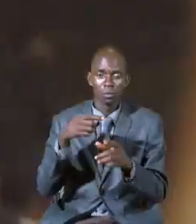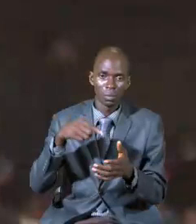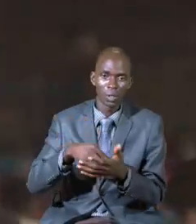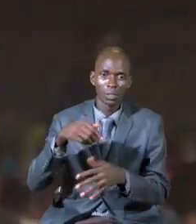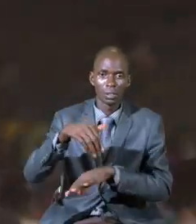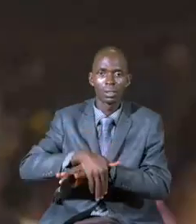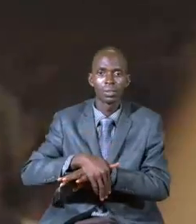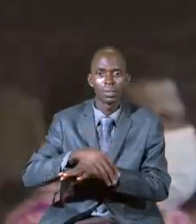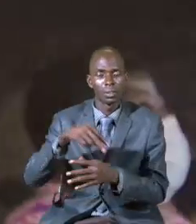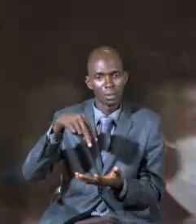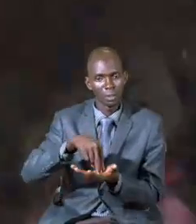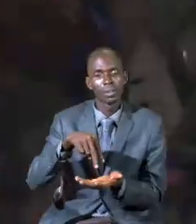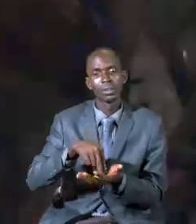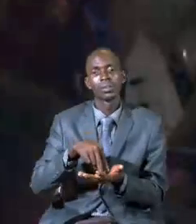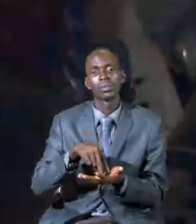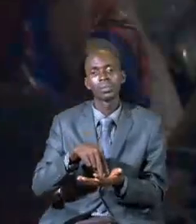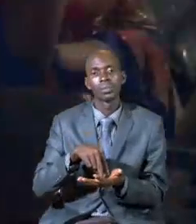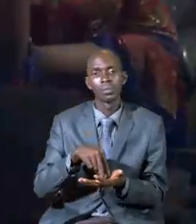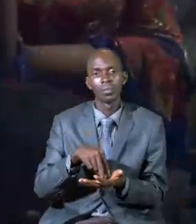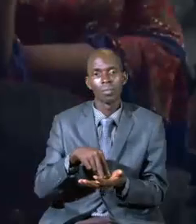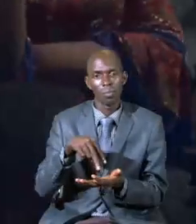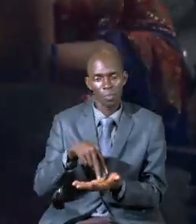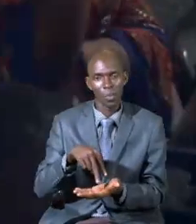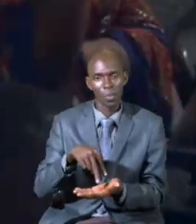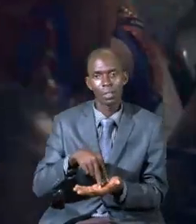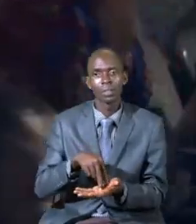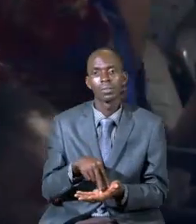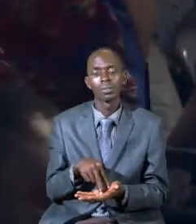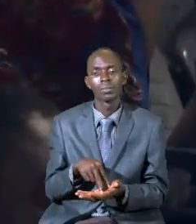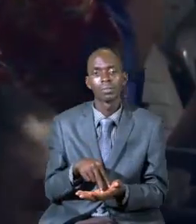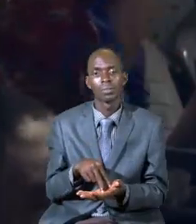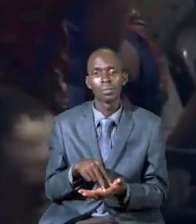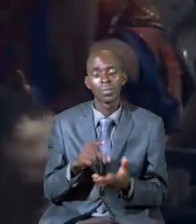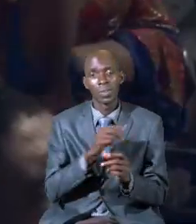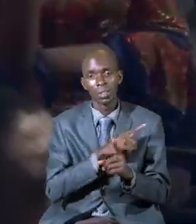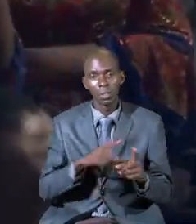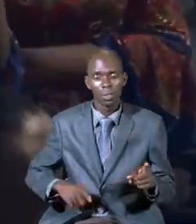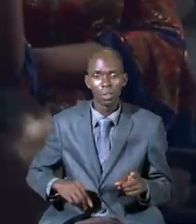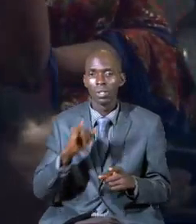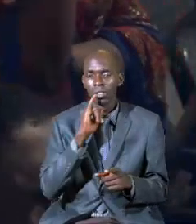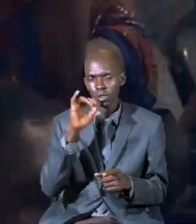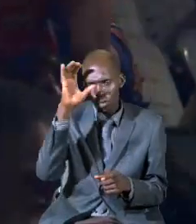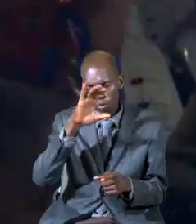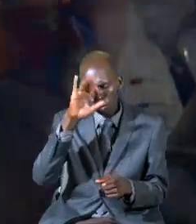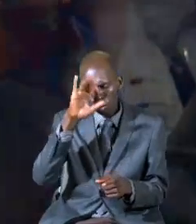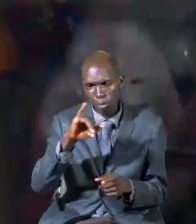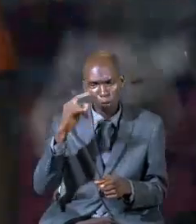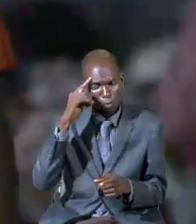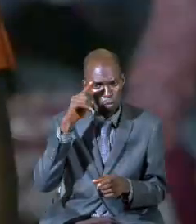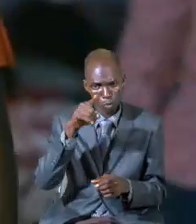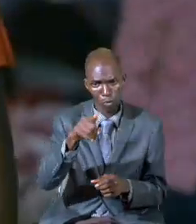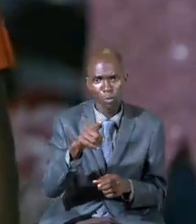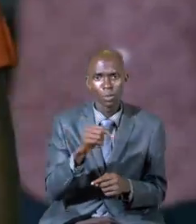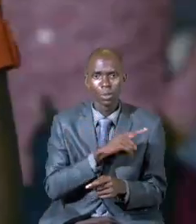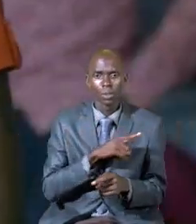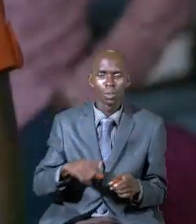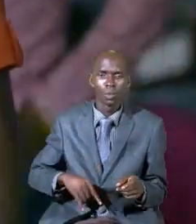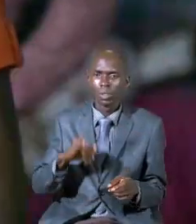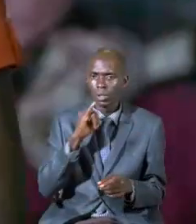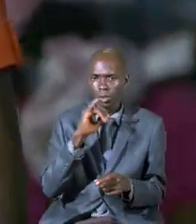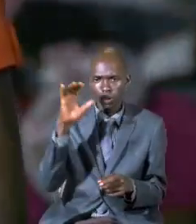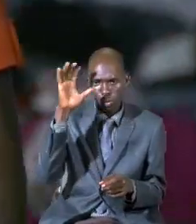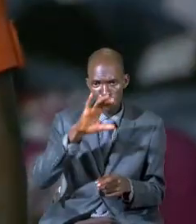Rise up. Rise up. The Lord is looking for you. Rise up. The Lord is looking for you. He wants